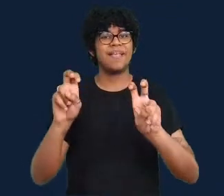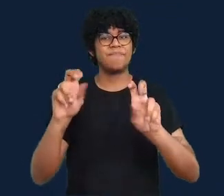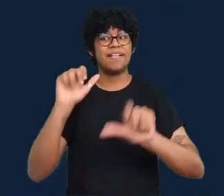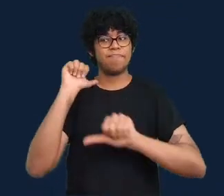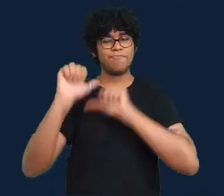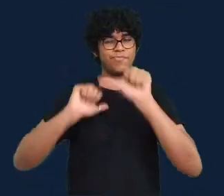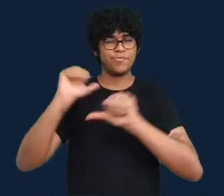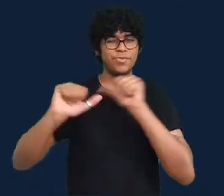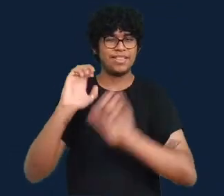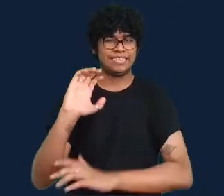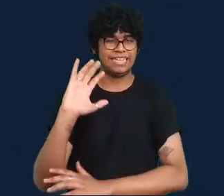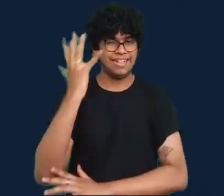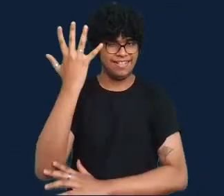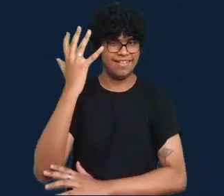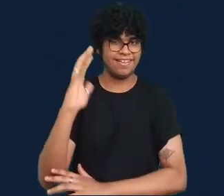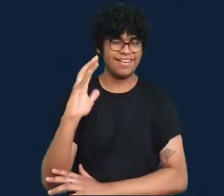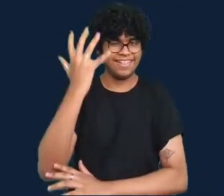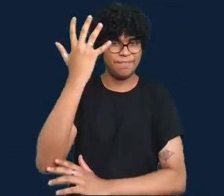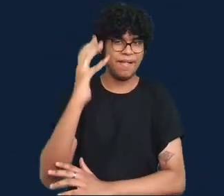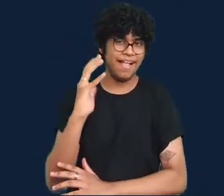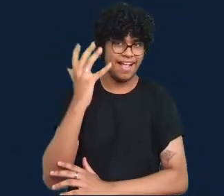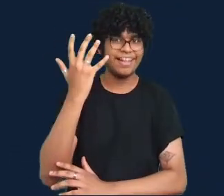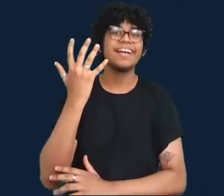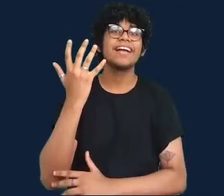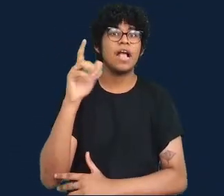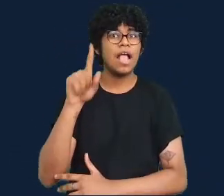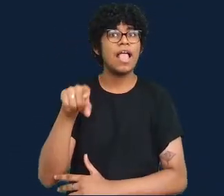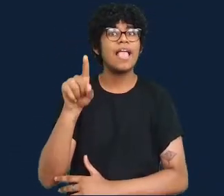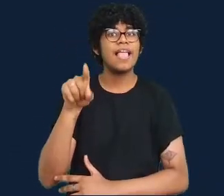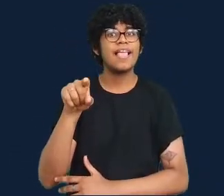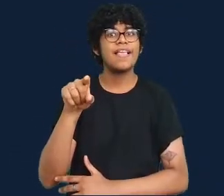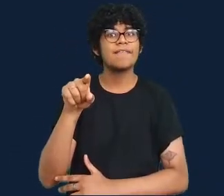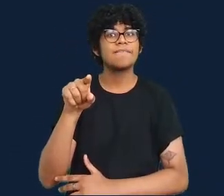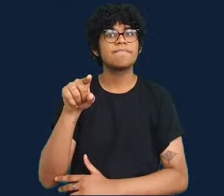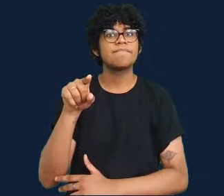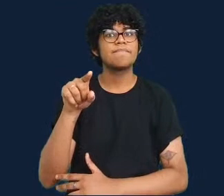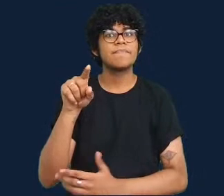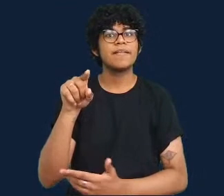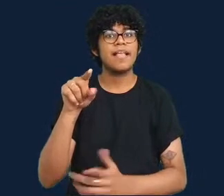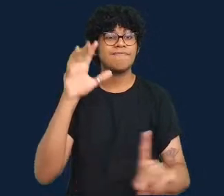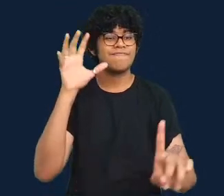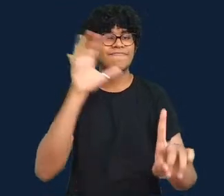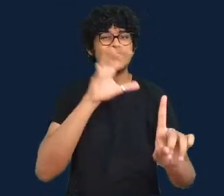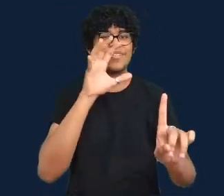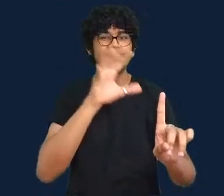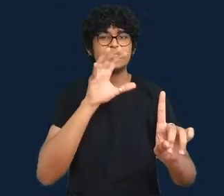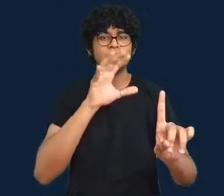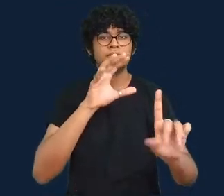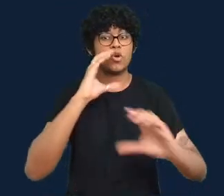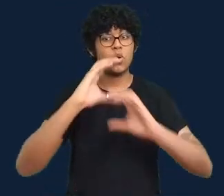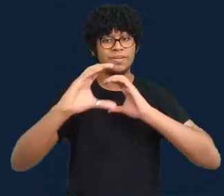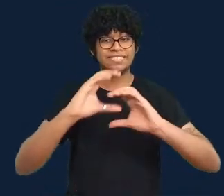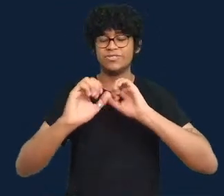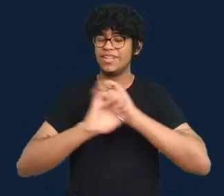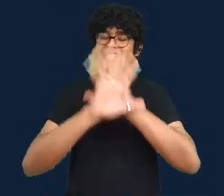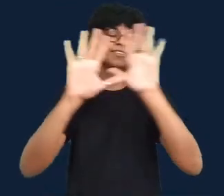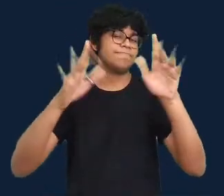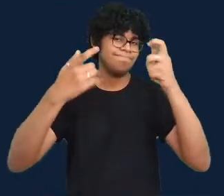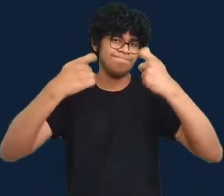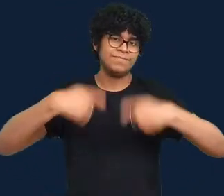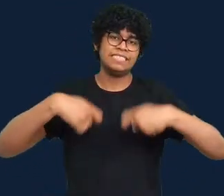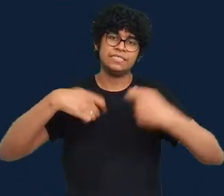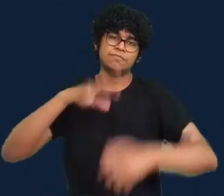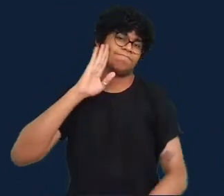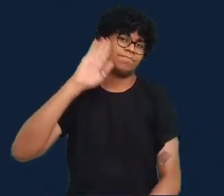now, this clear communication is essential for us to actually also talk about these